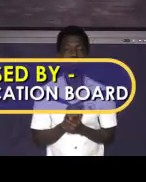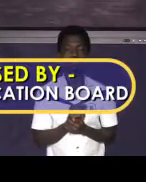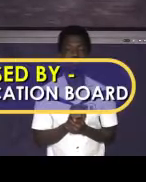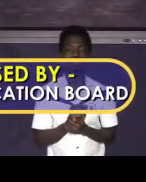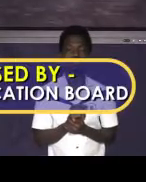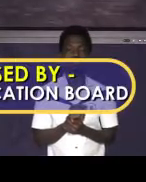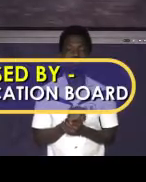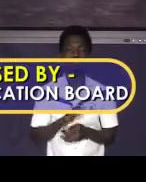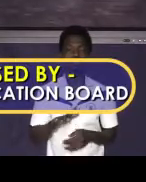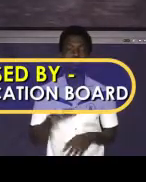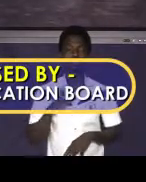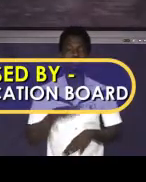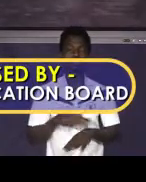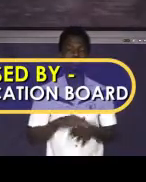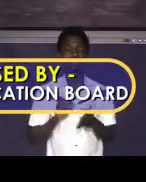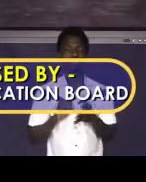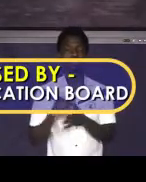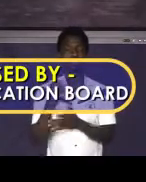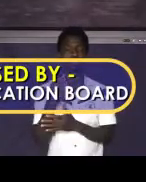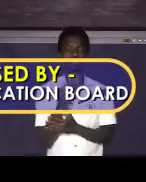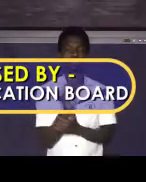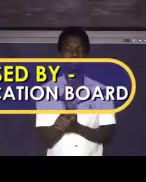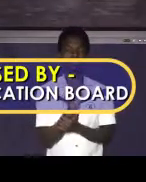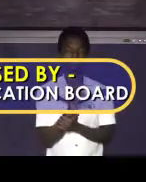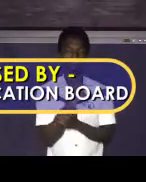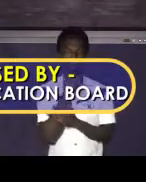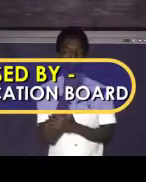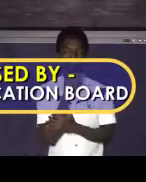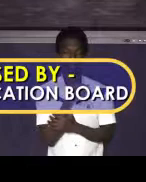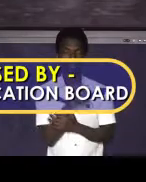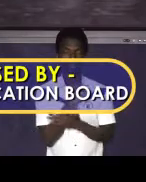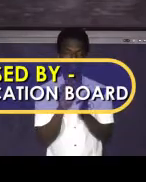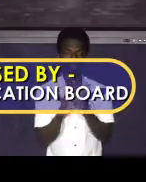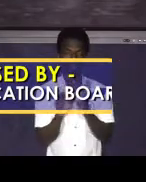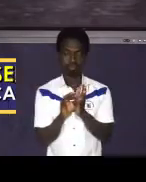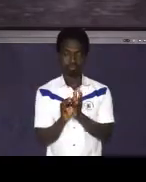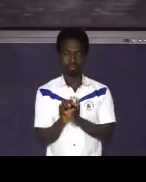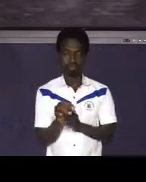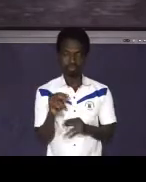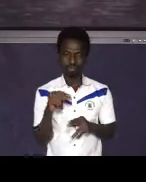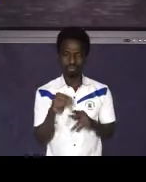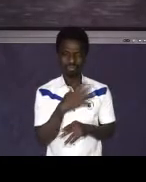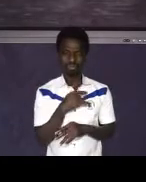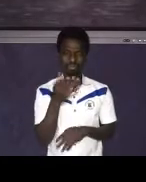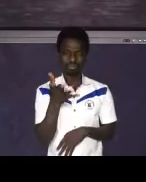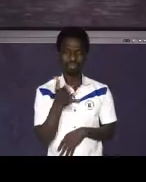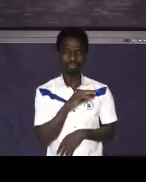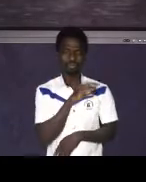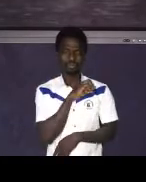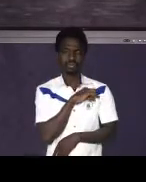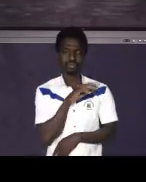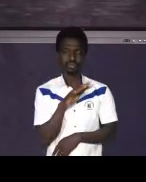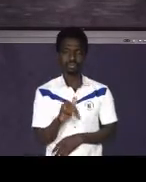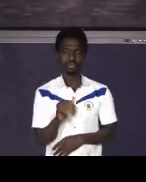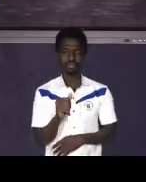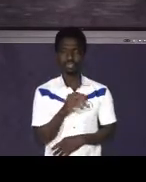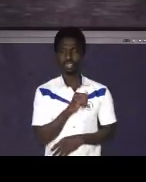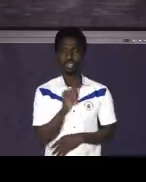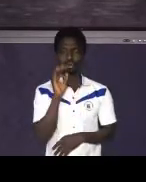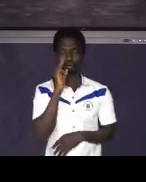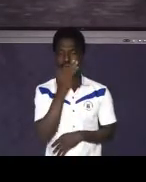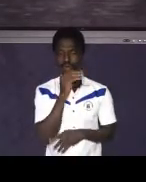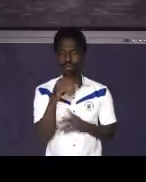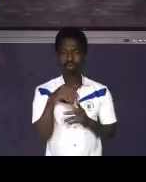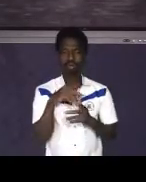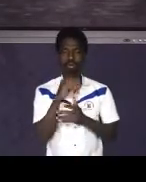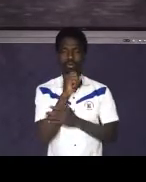We're still on examples of uncountable nouns and their quantifiers. A fragment